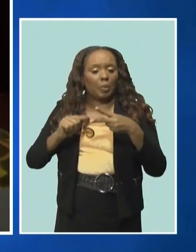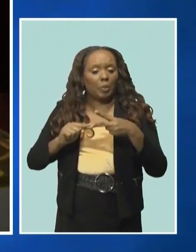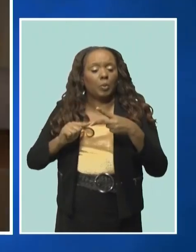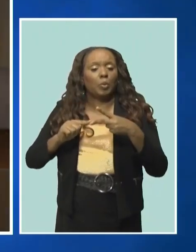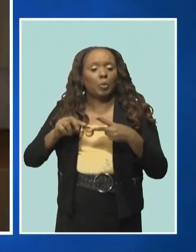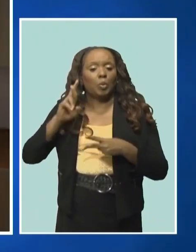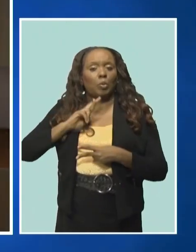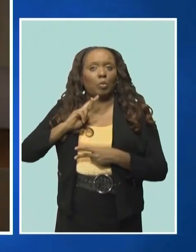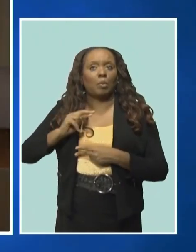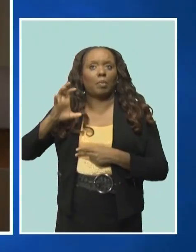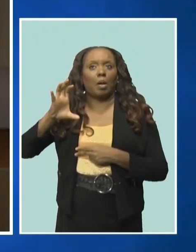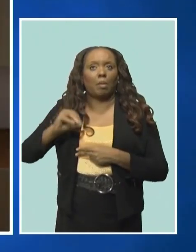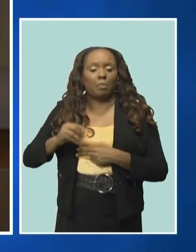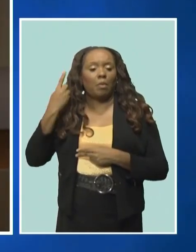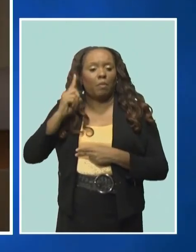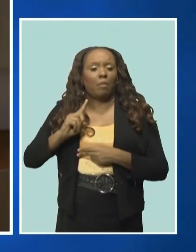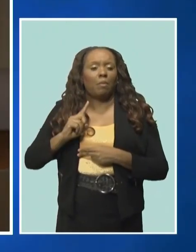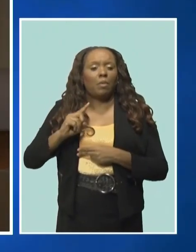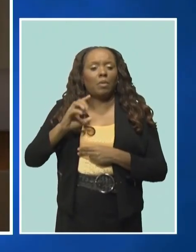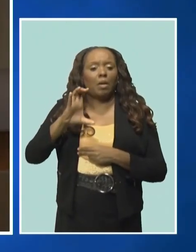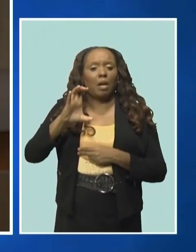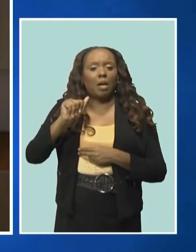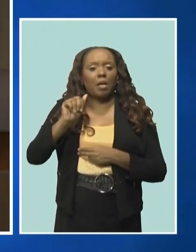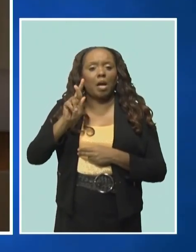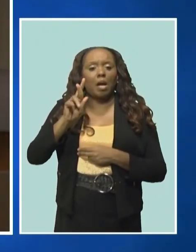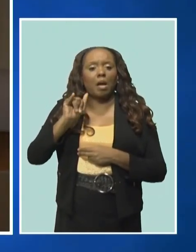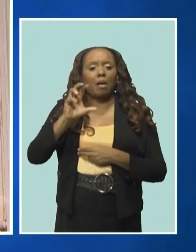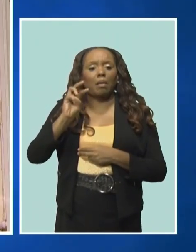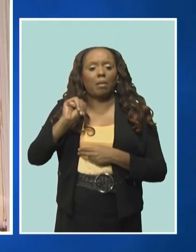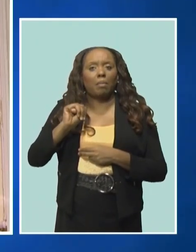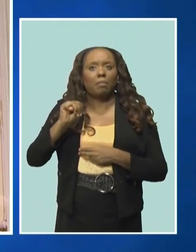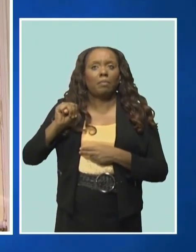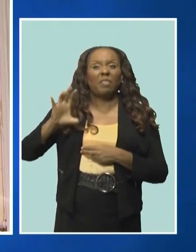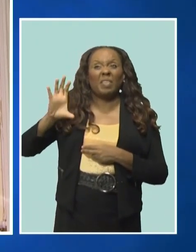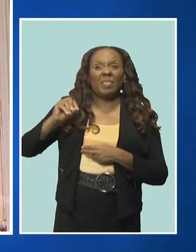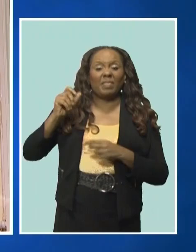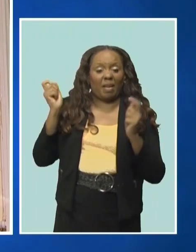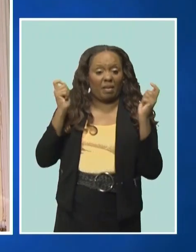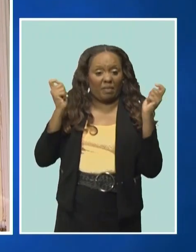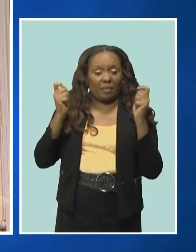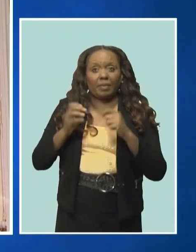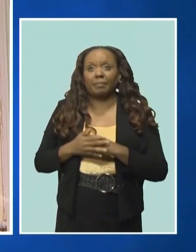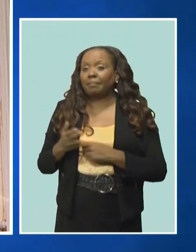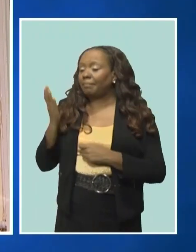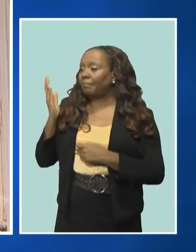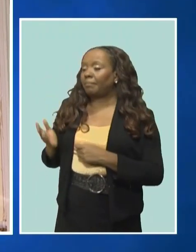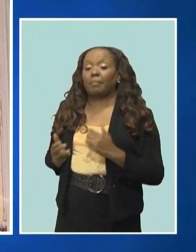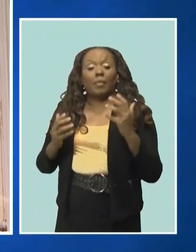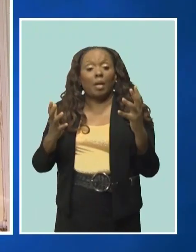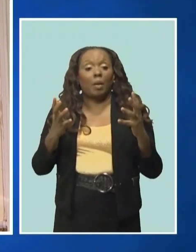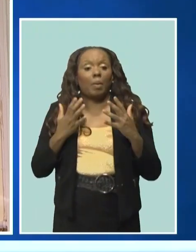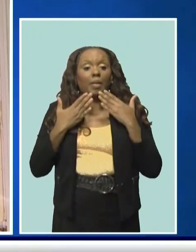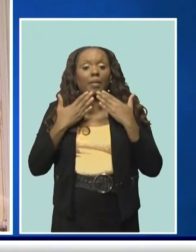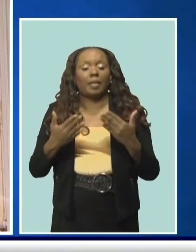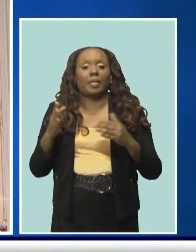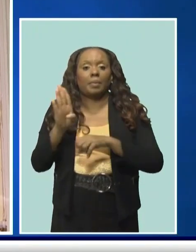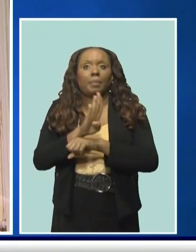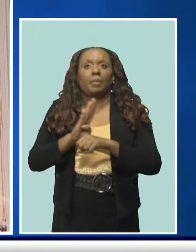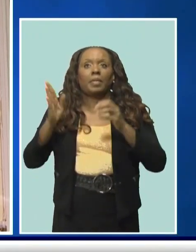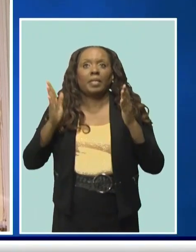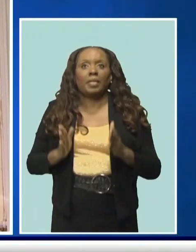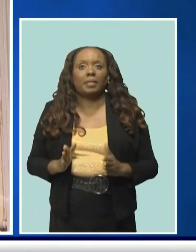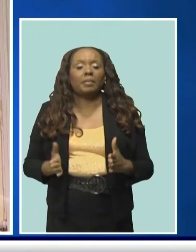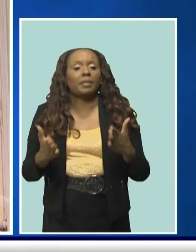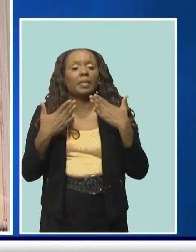to mark CARICOM's 50th anniversary. Well, I want to thank Barbadians, and I want to thank those particularly who were on the